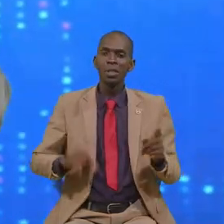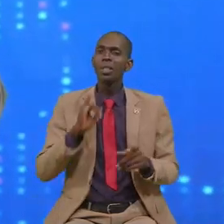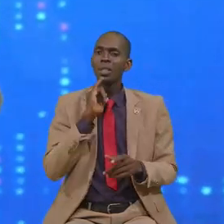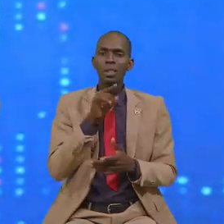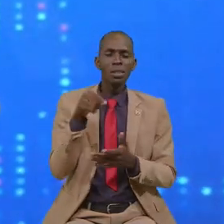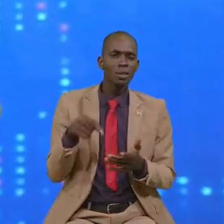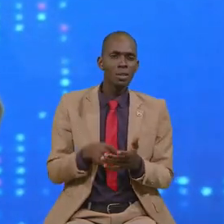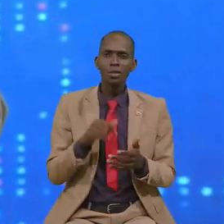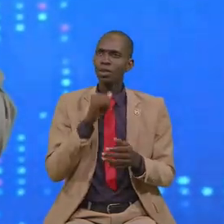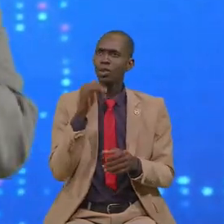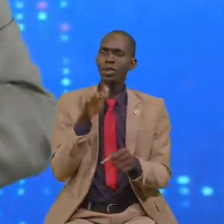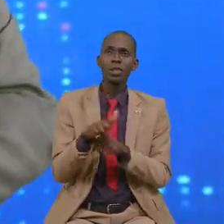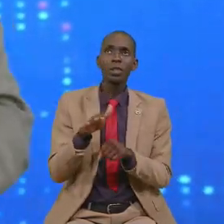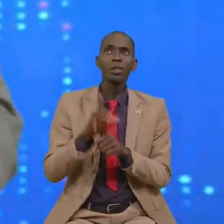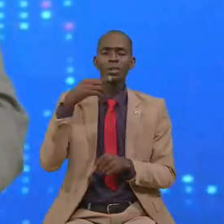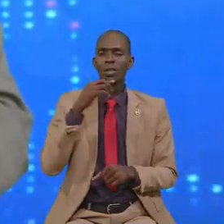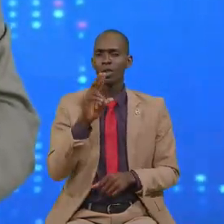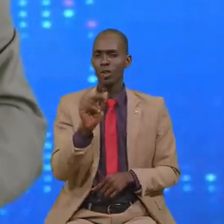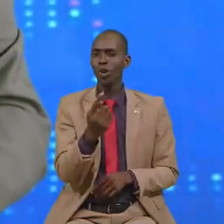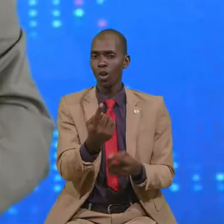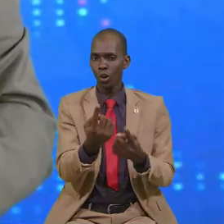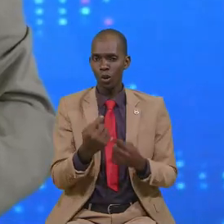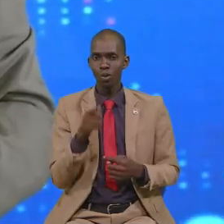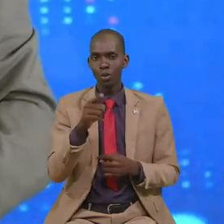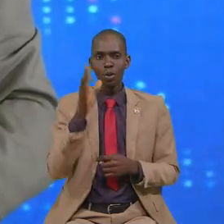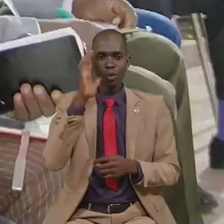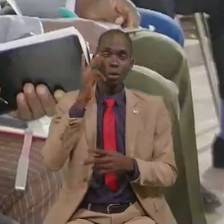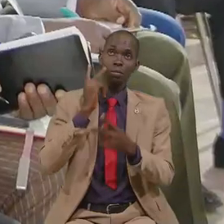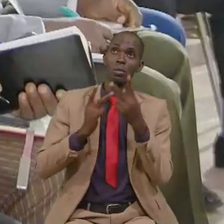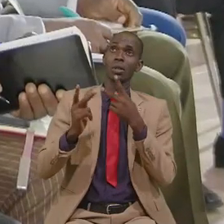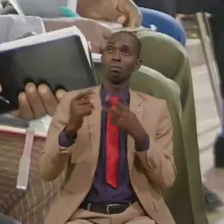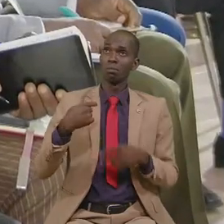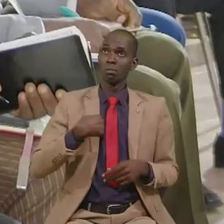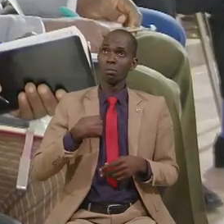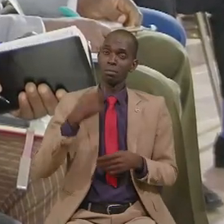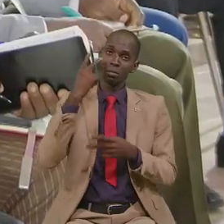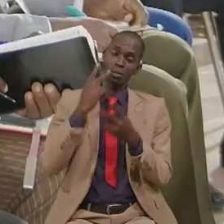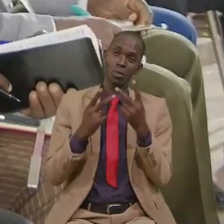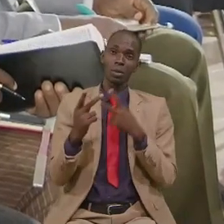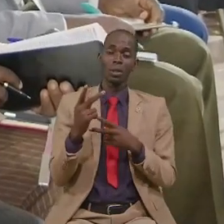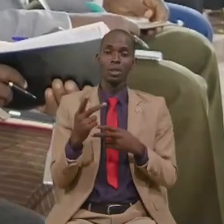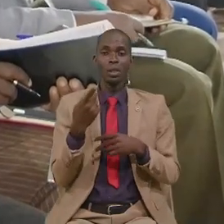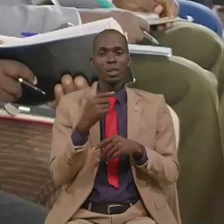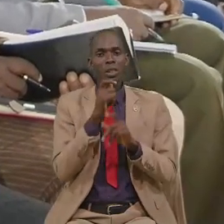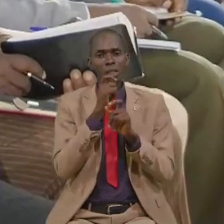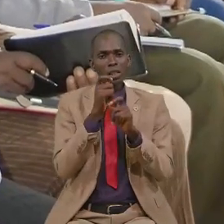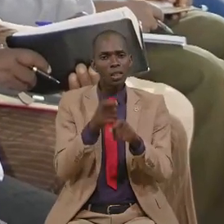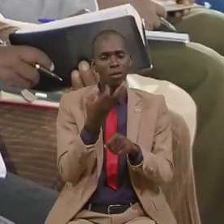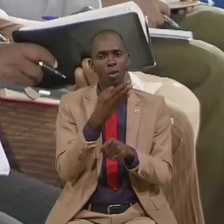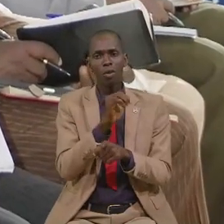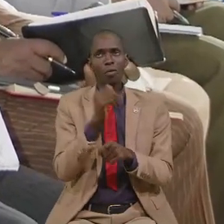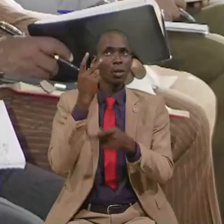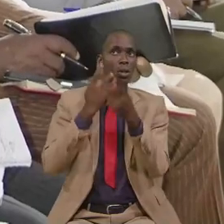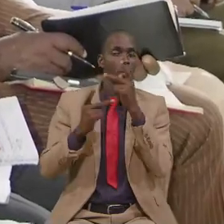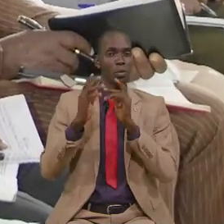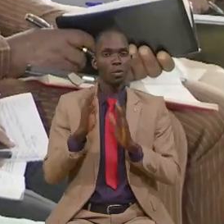enough? He said, come, you will prophesy. I said, what? The gift of a prophet. And then